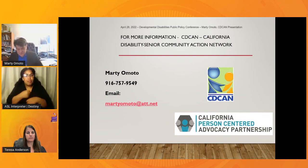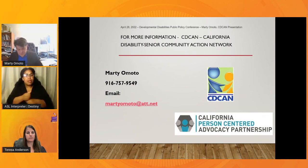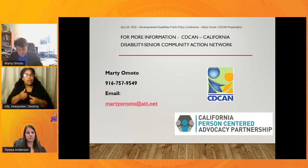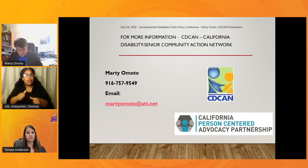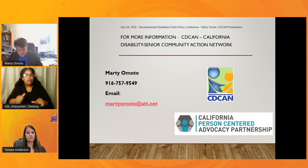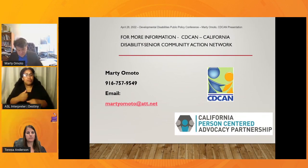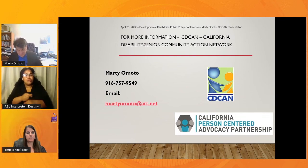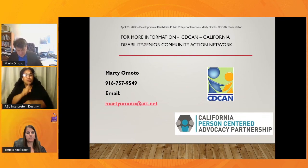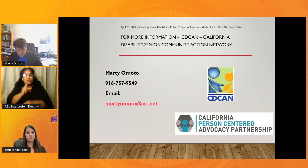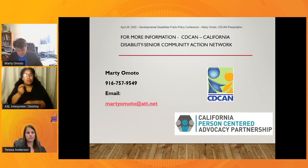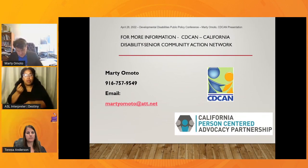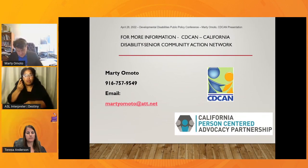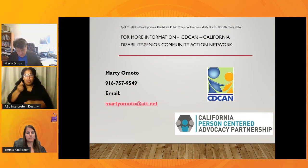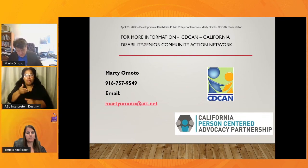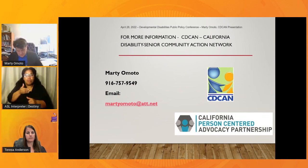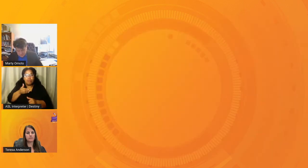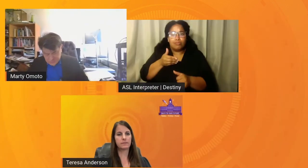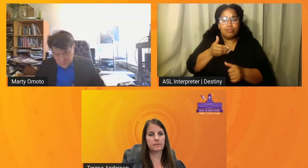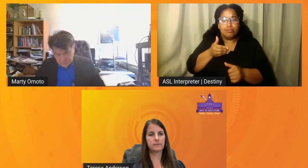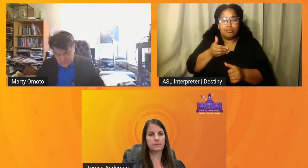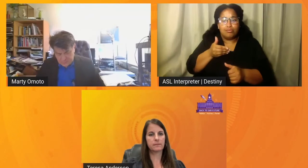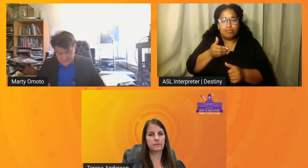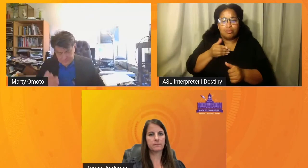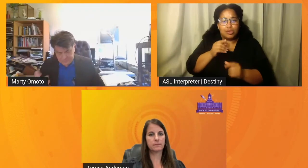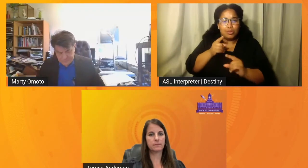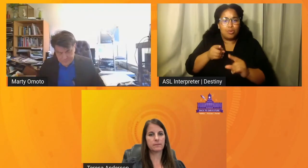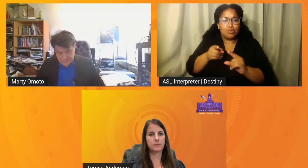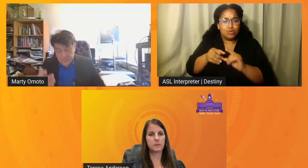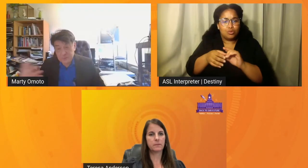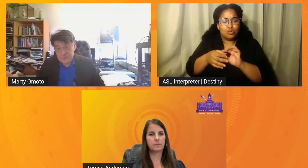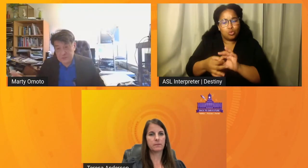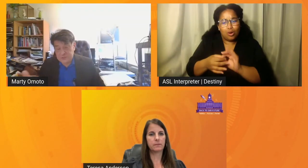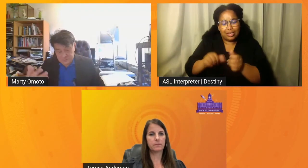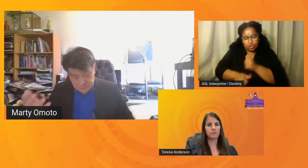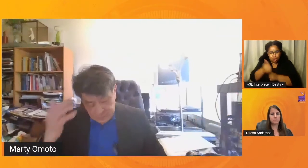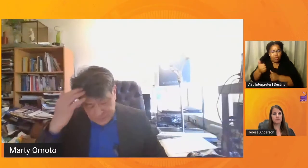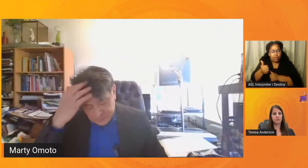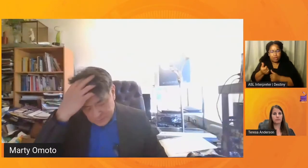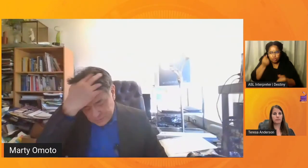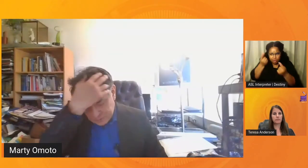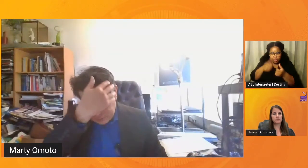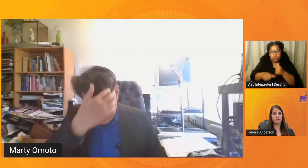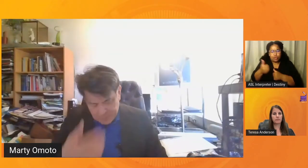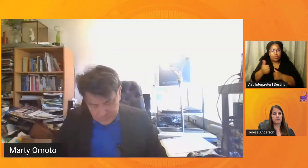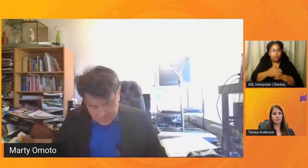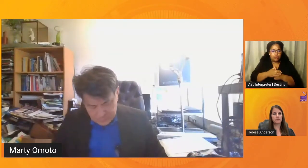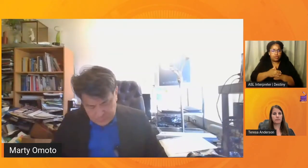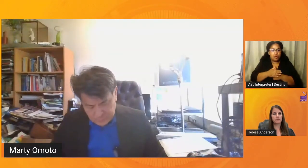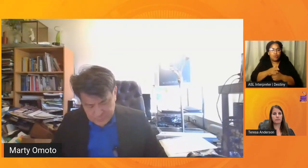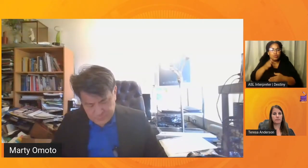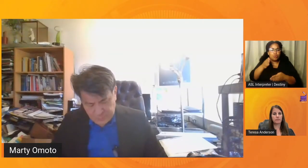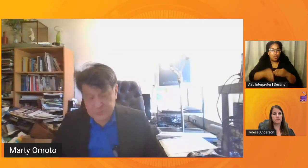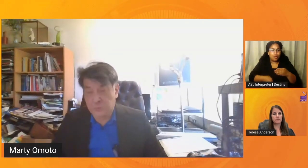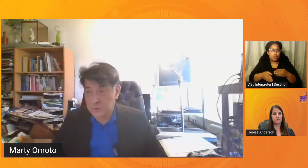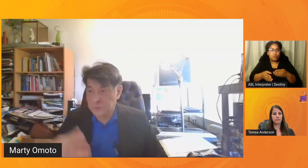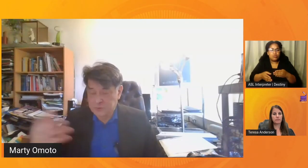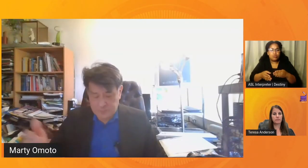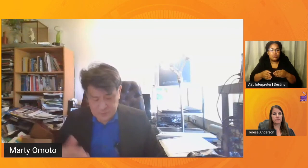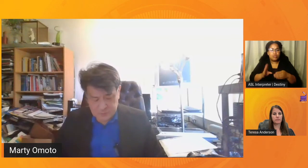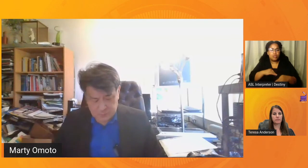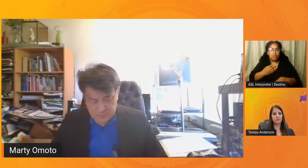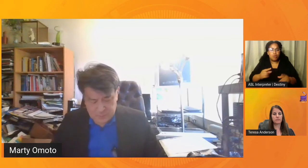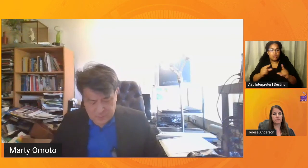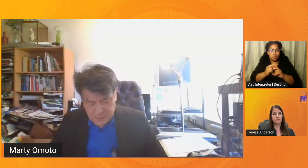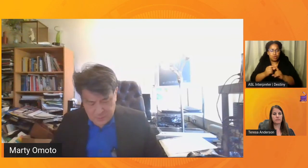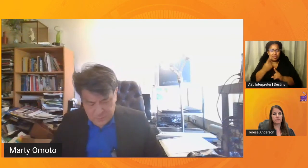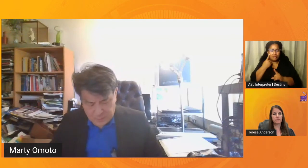understanding toward each other. And so just in closing, just remember in the poet's words, which